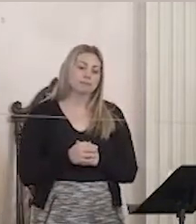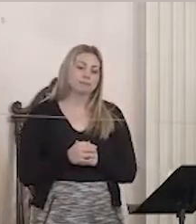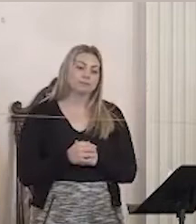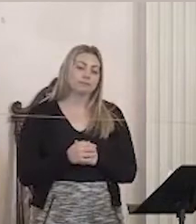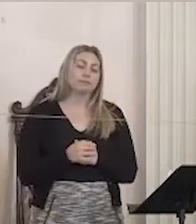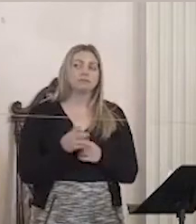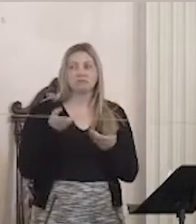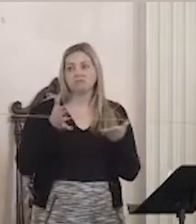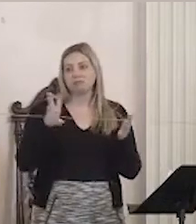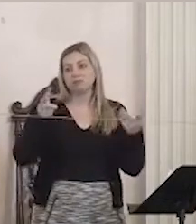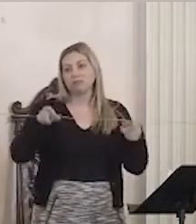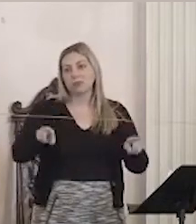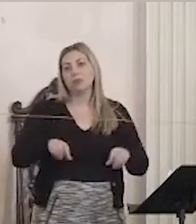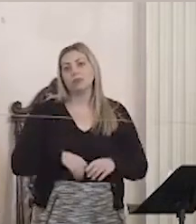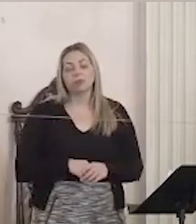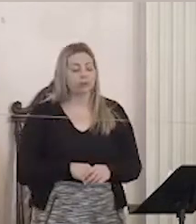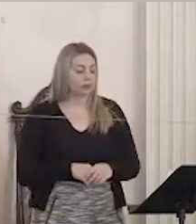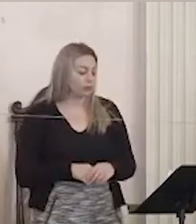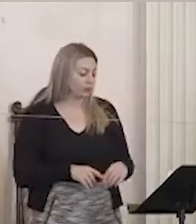May it be so.